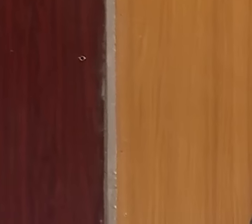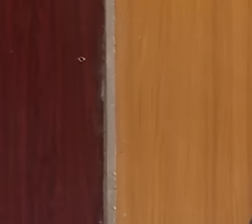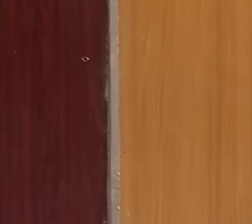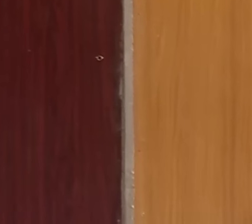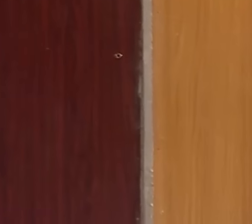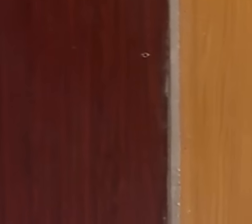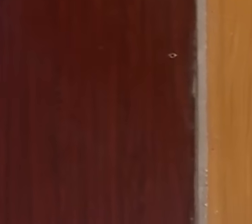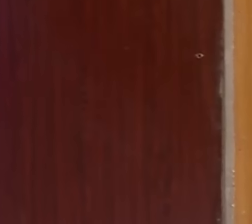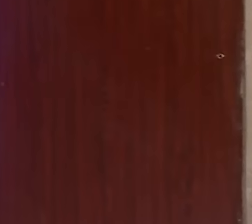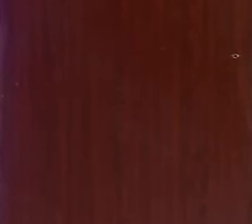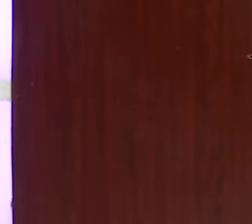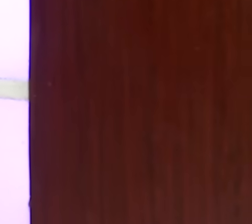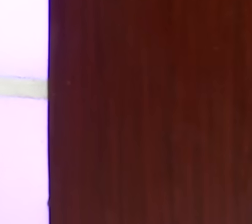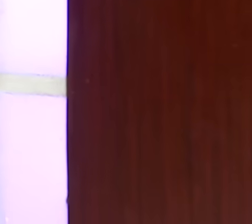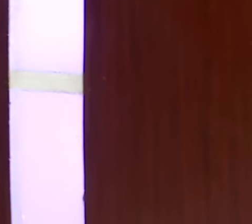and vacate the property.